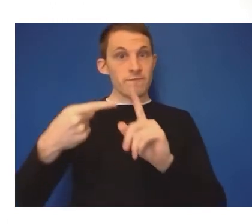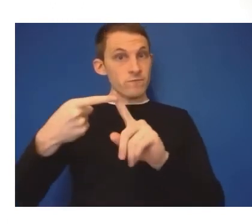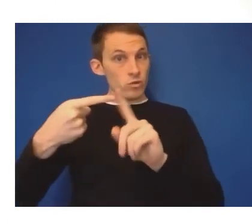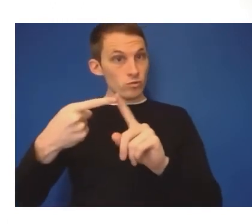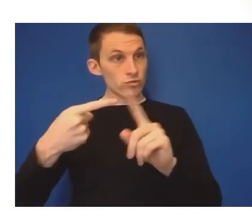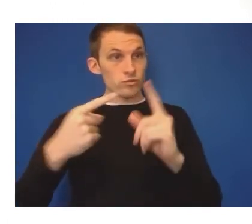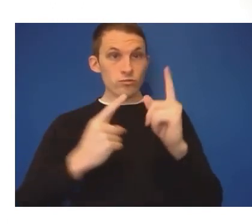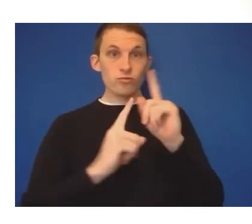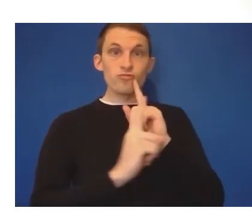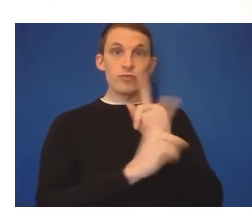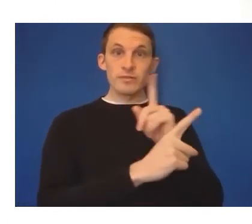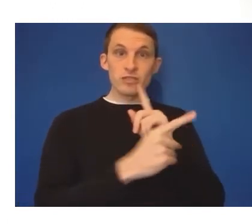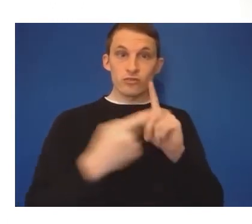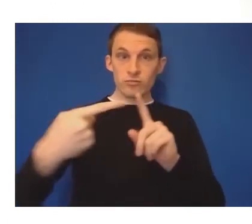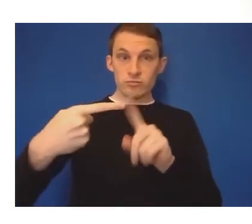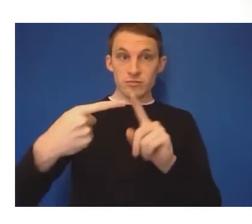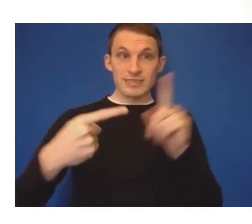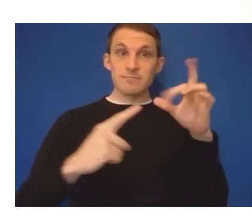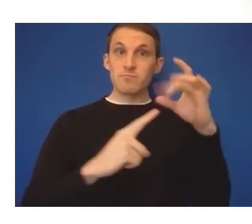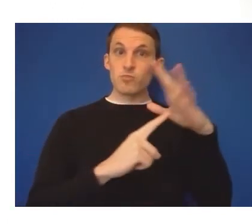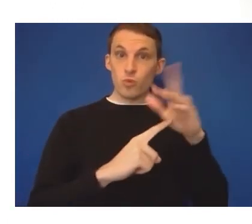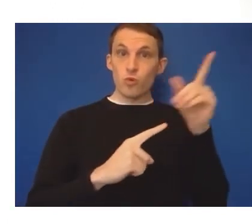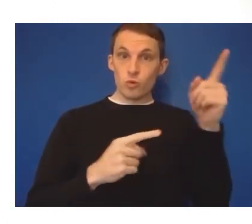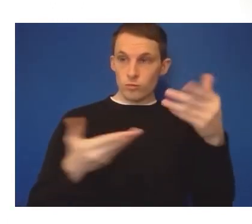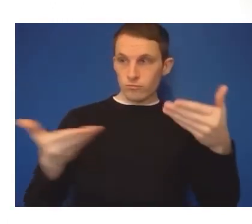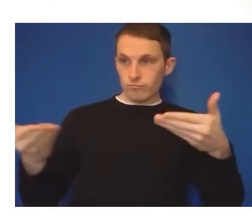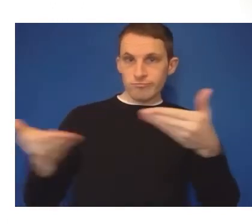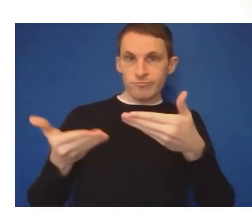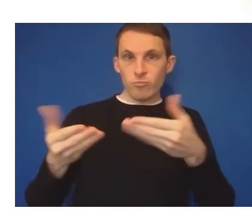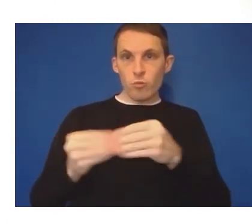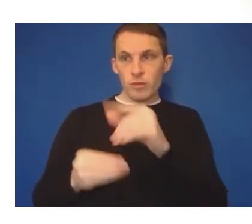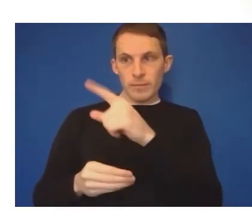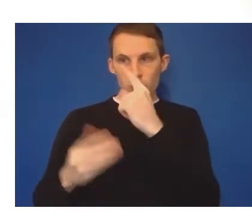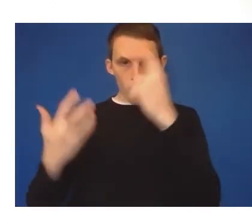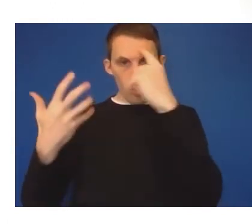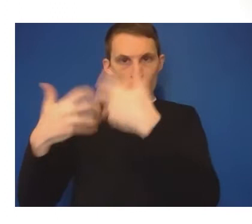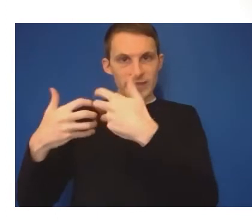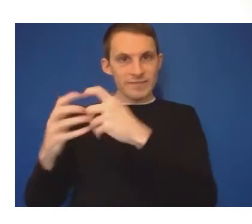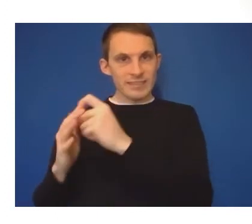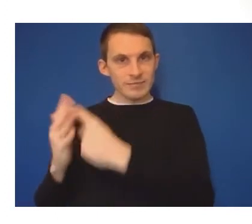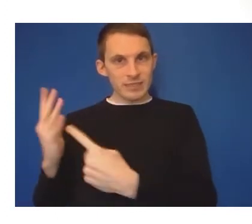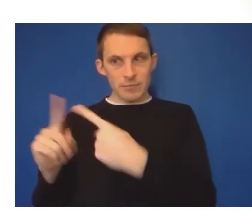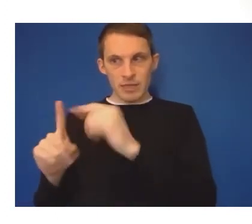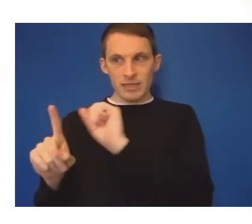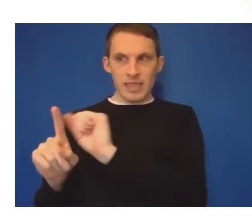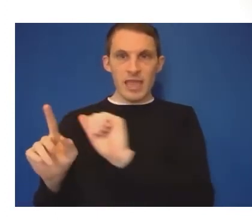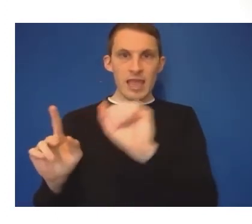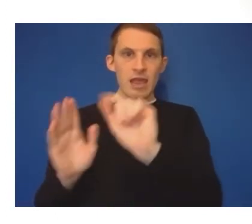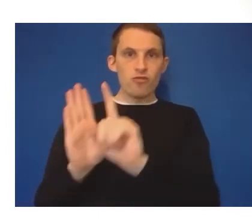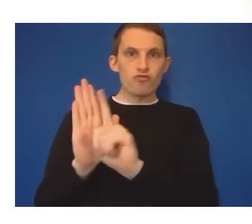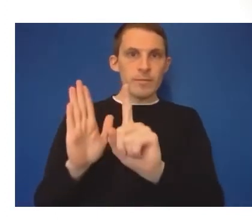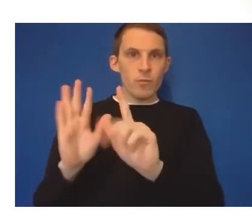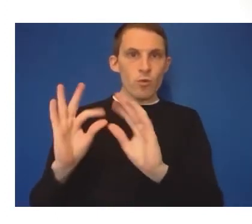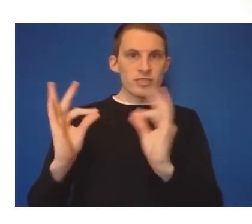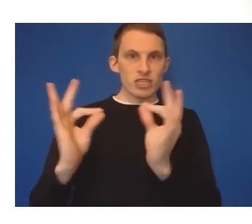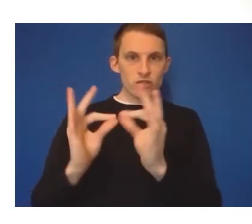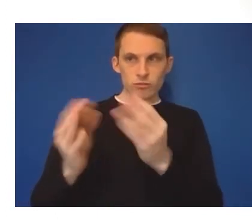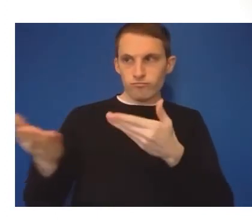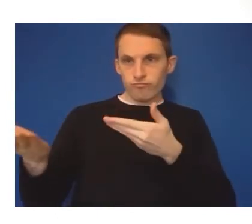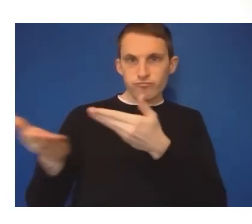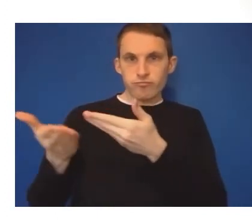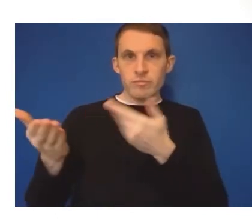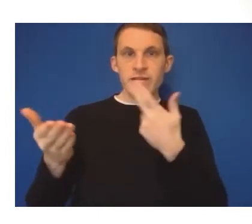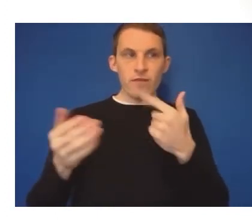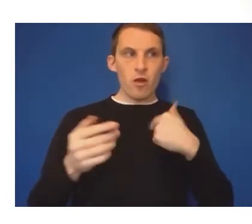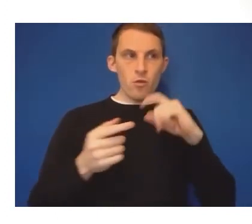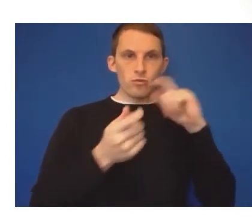importance of consulting people with cognitive disabilities and their representative organisations when designing or redesigning layout